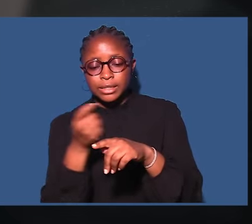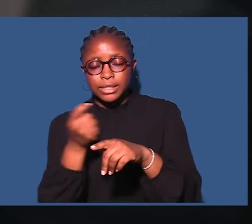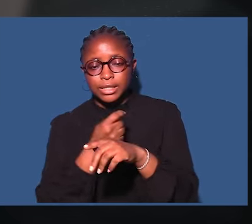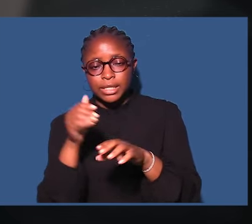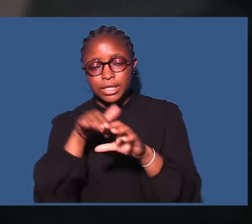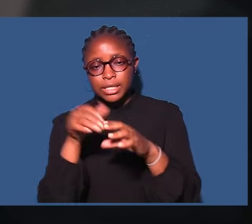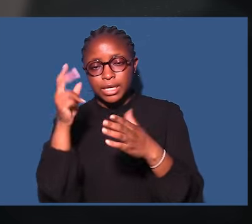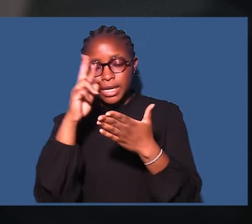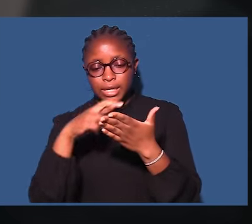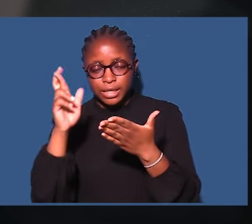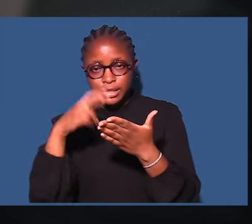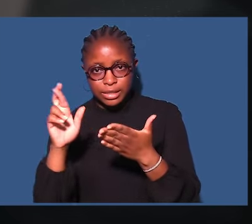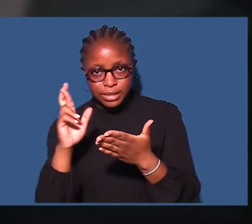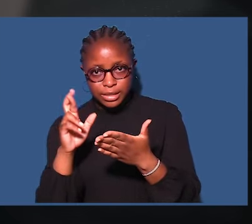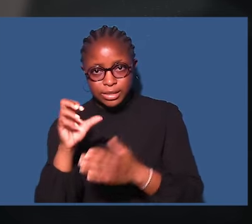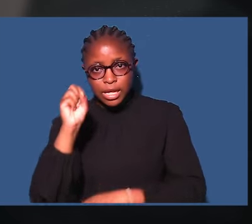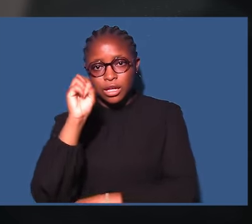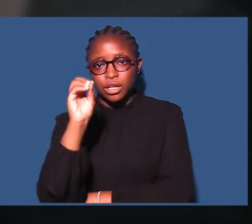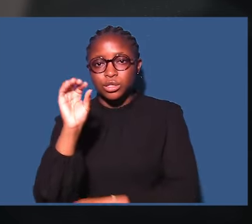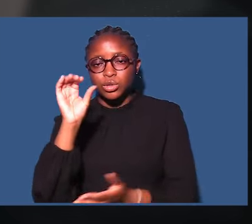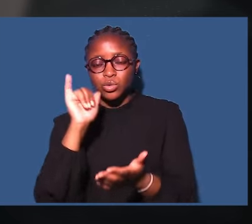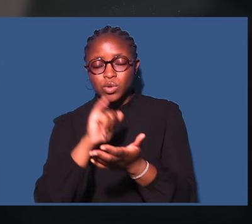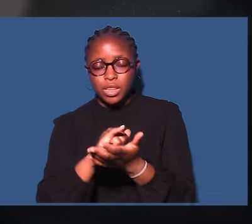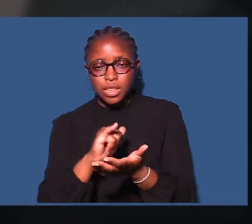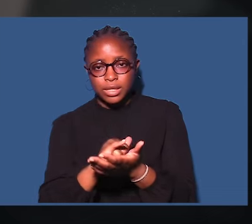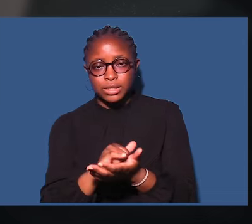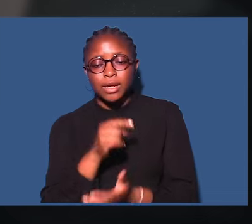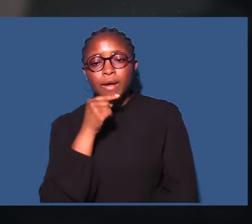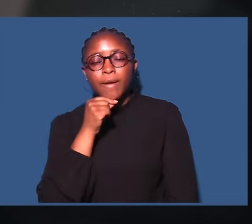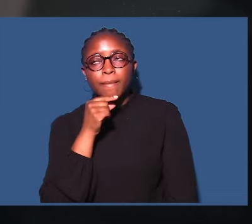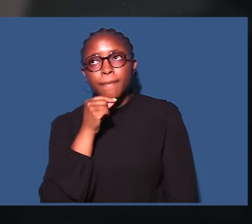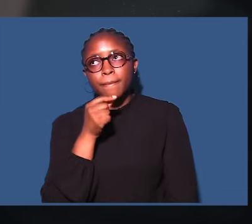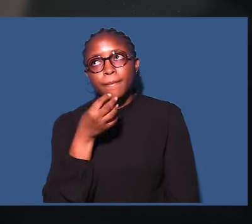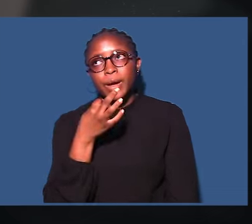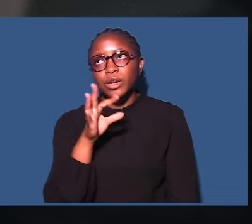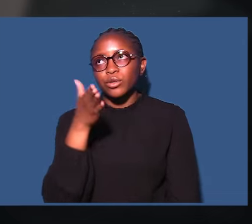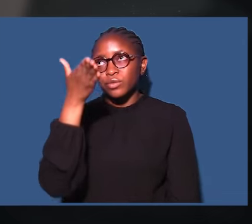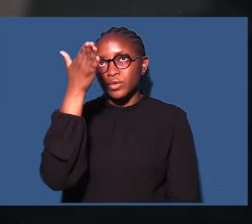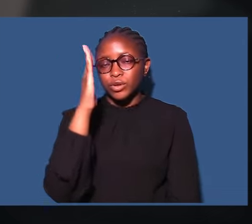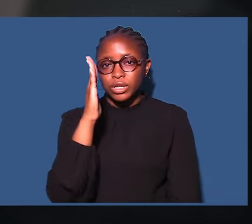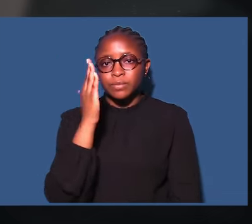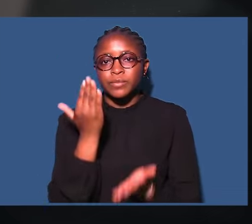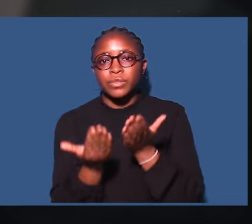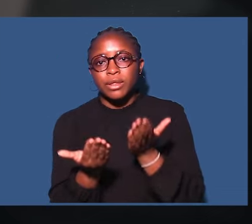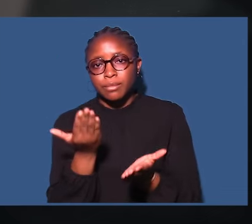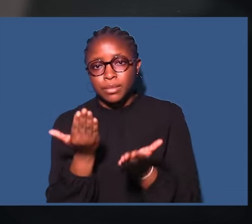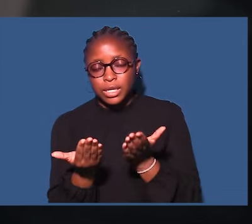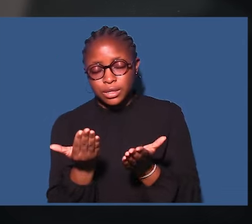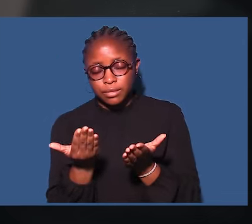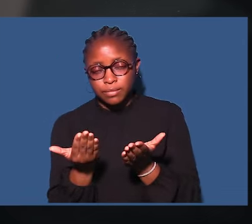righteousness, so that the man of God may be complete,